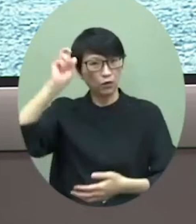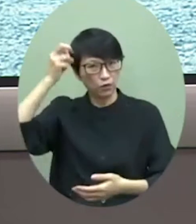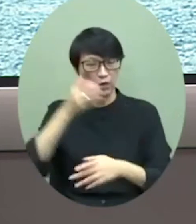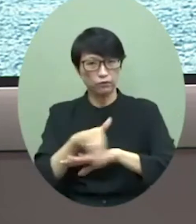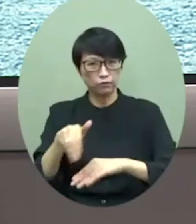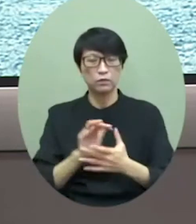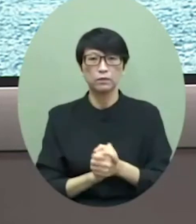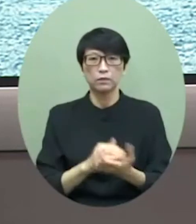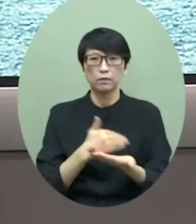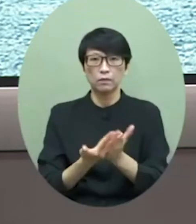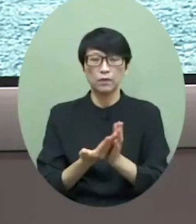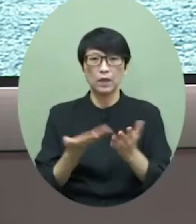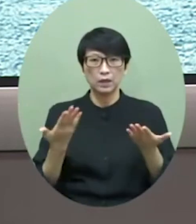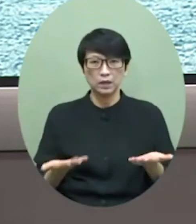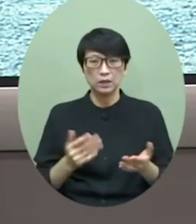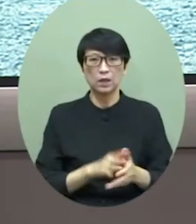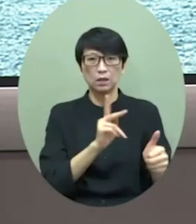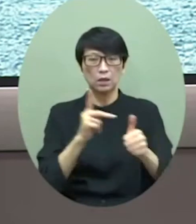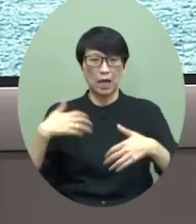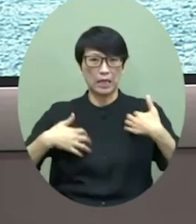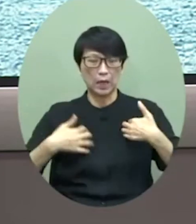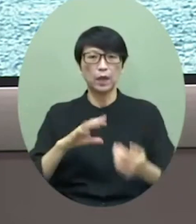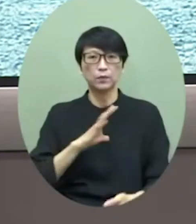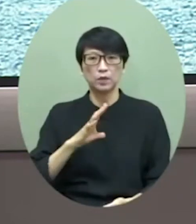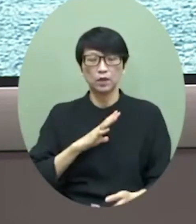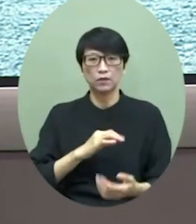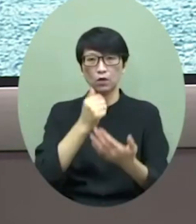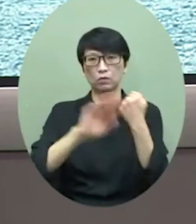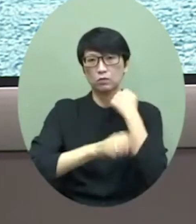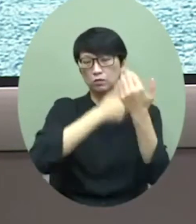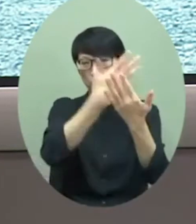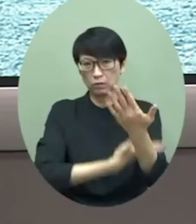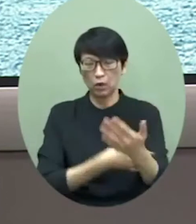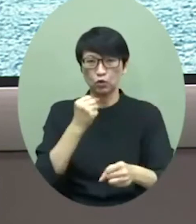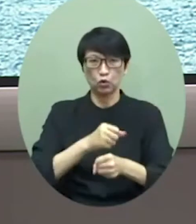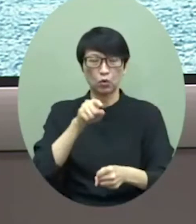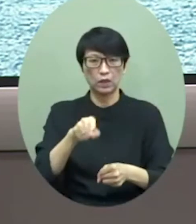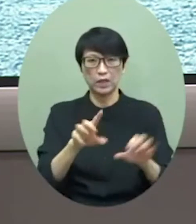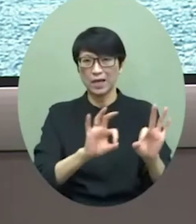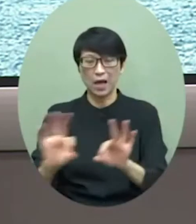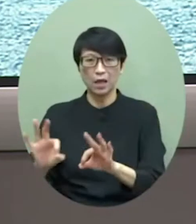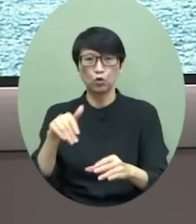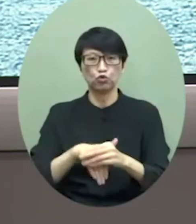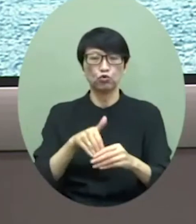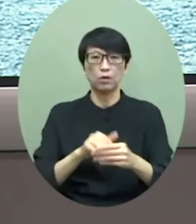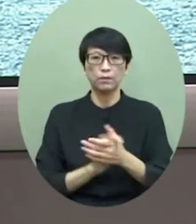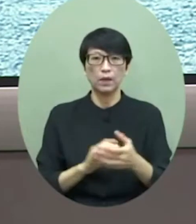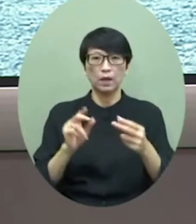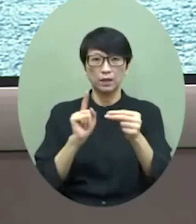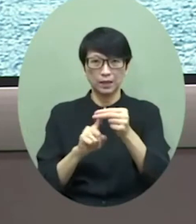the LegCo election. Fifthly, the relevant analysis, and sixthly, we are going to invoke the emergency